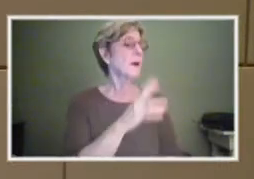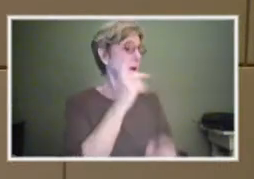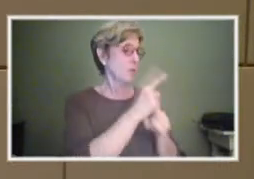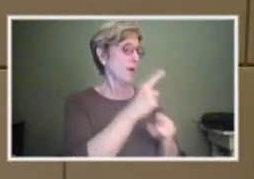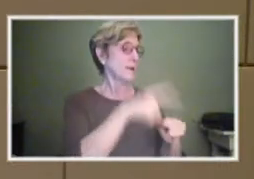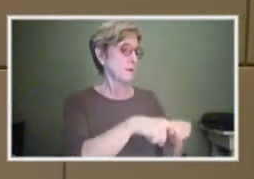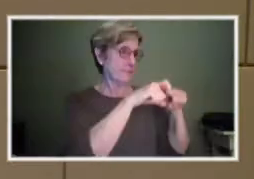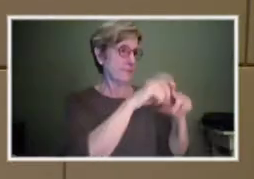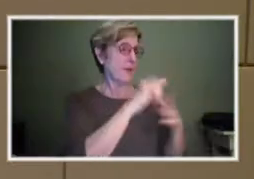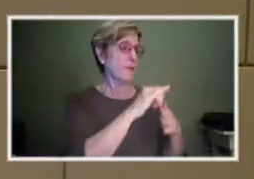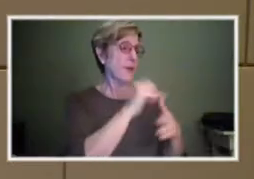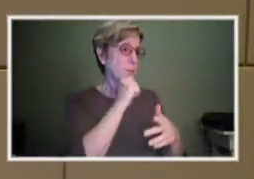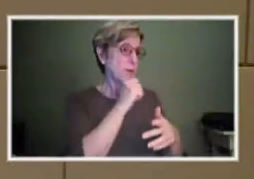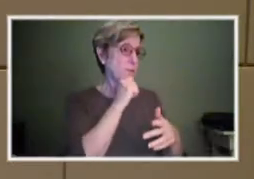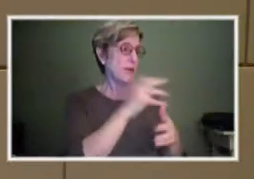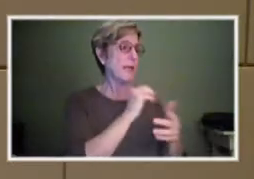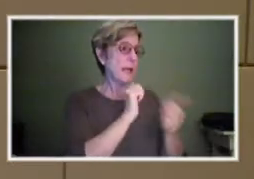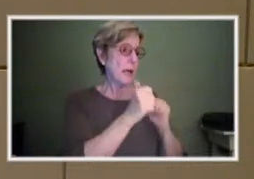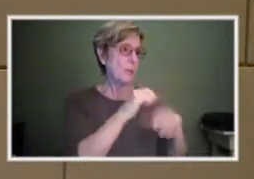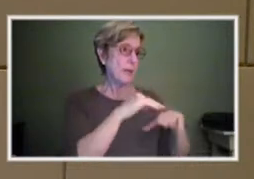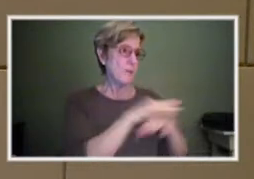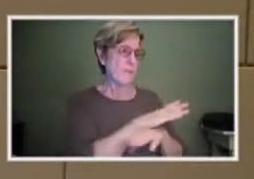Privatization and Competition Advisory Committee.